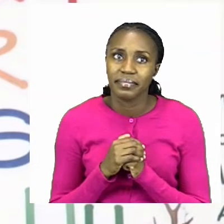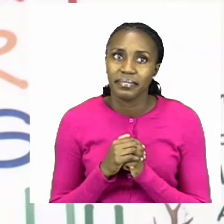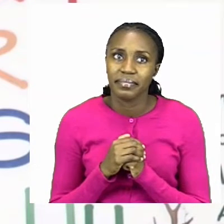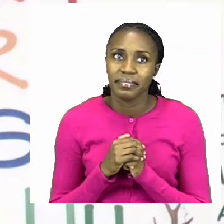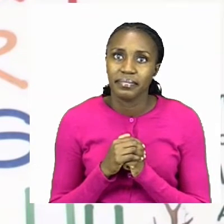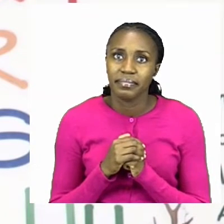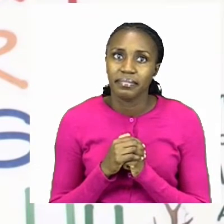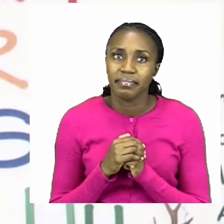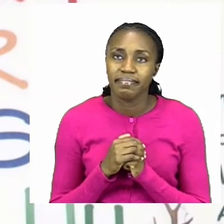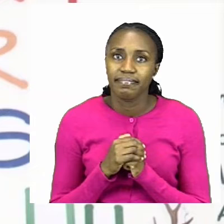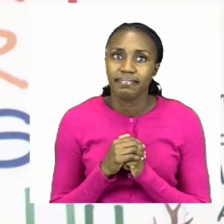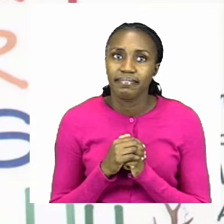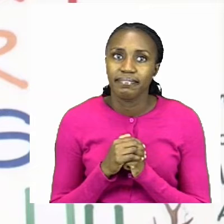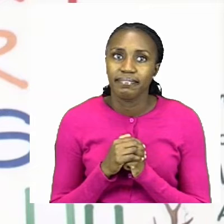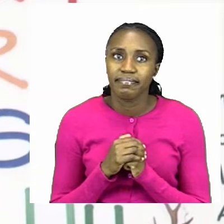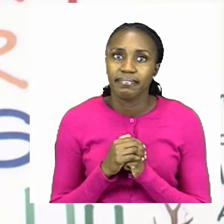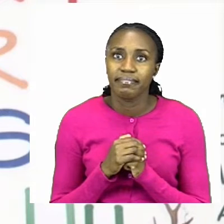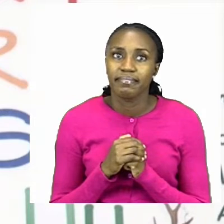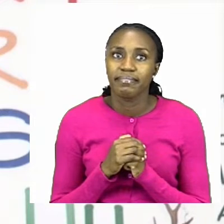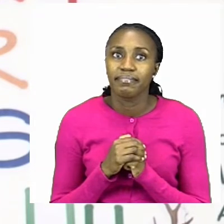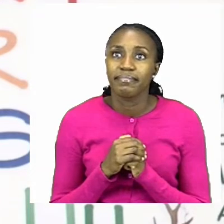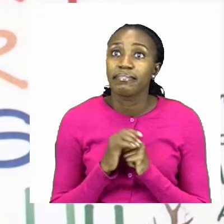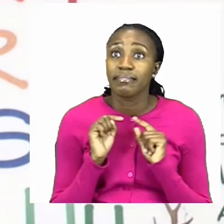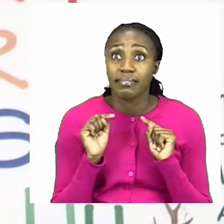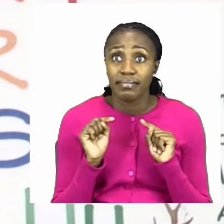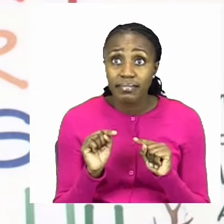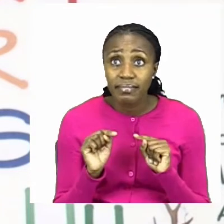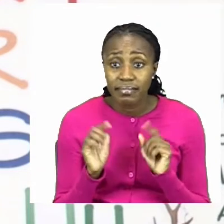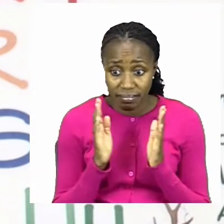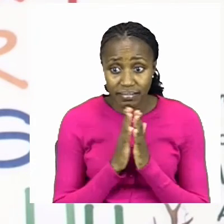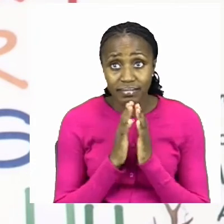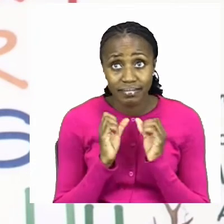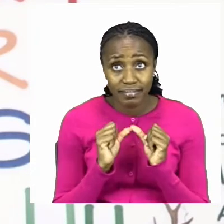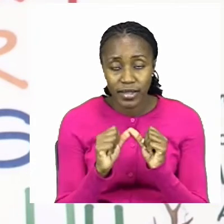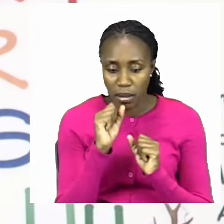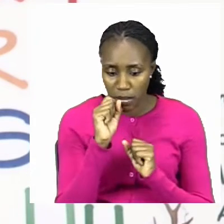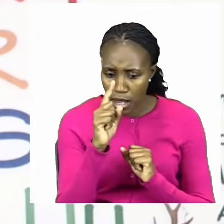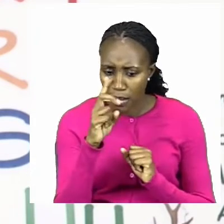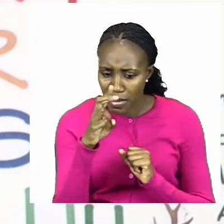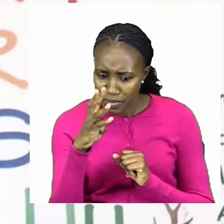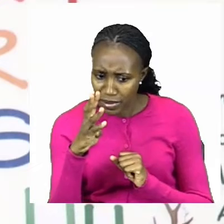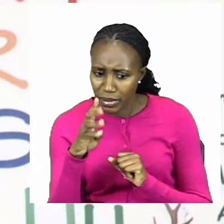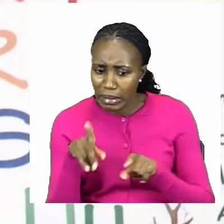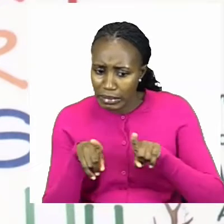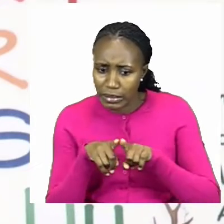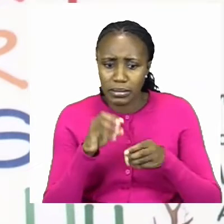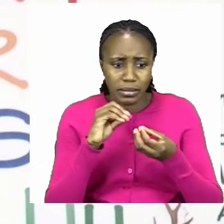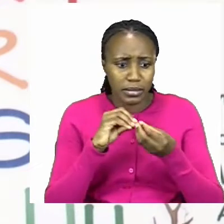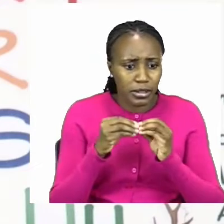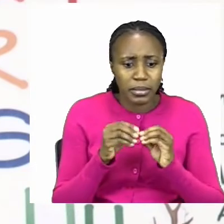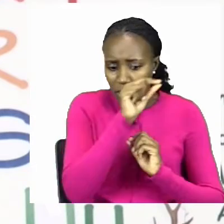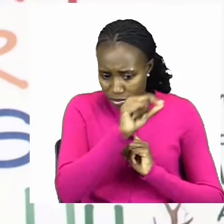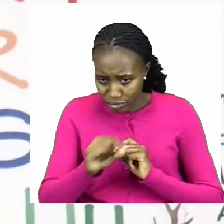3 oranges. Now everyone, you have to go ahead and count all the fruit in your